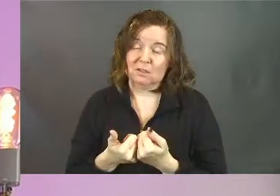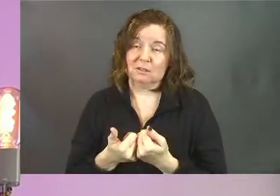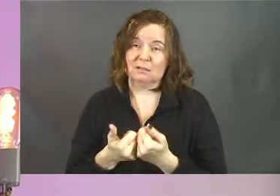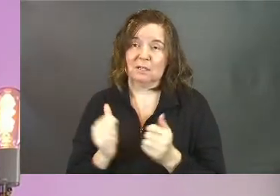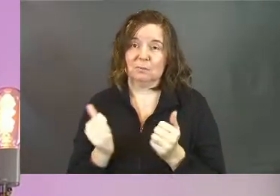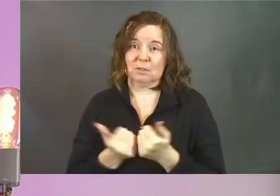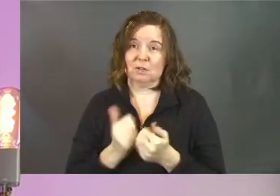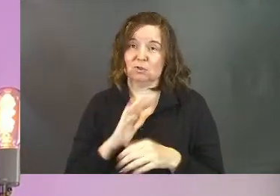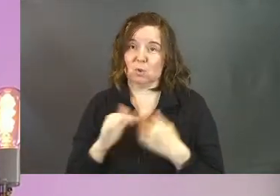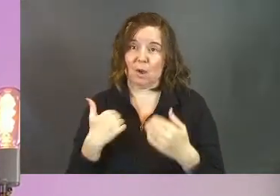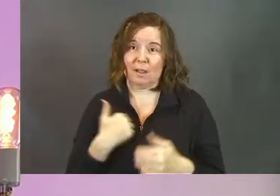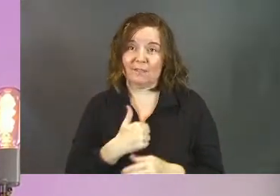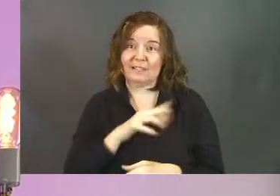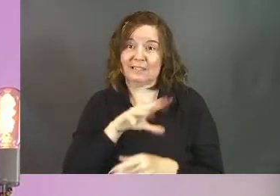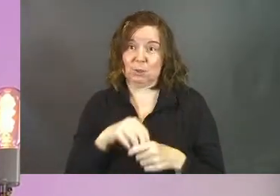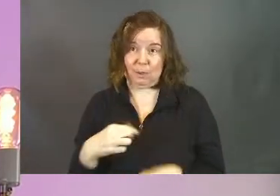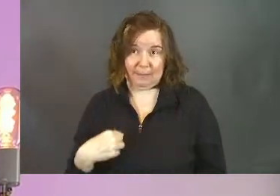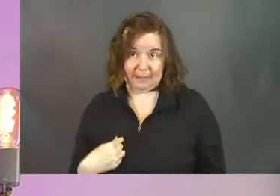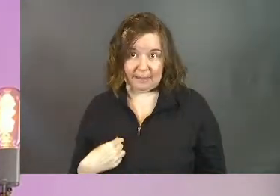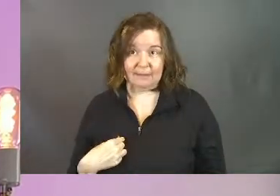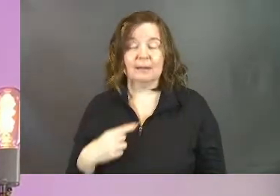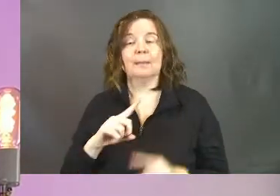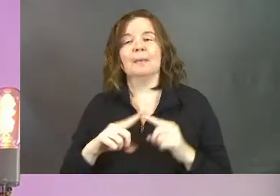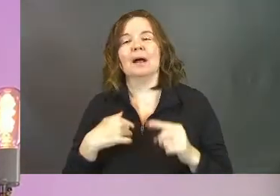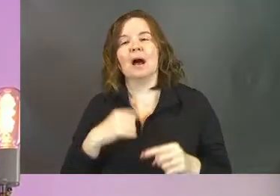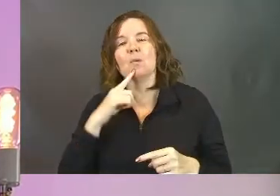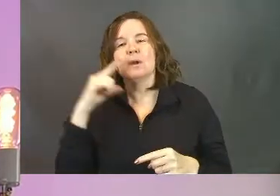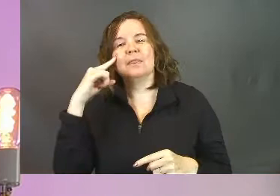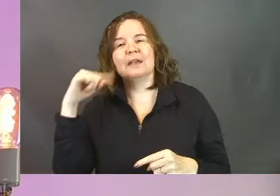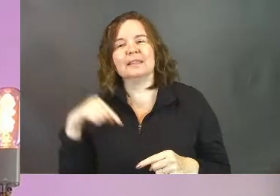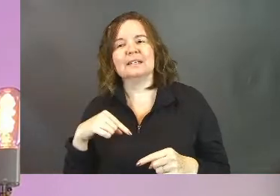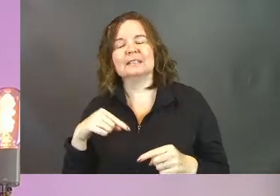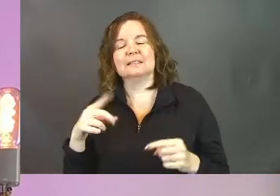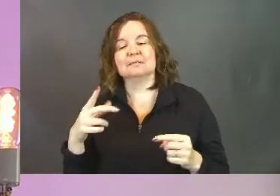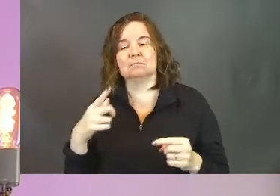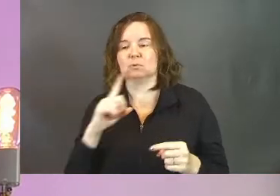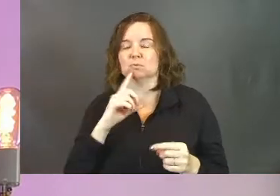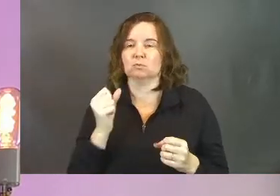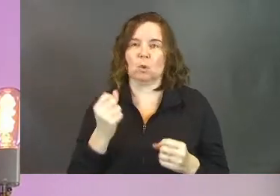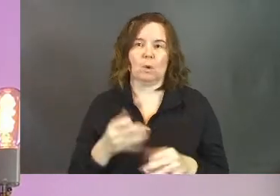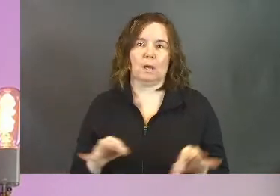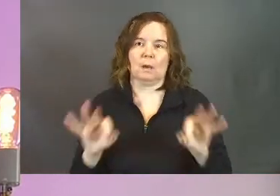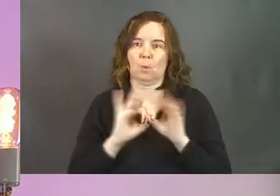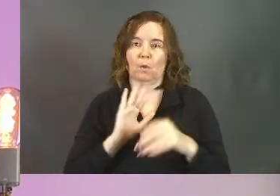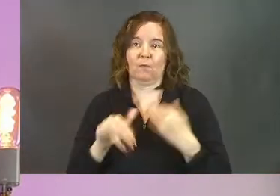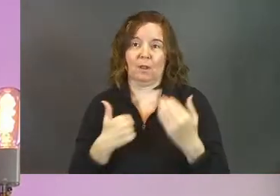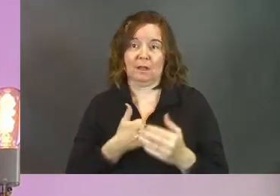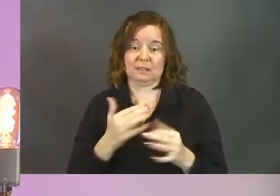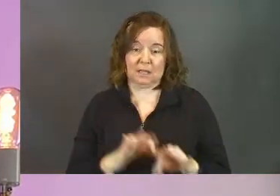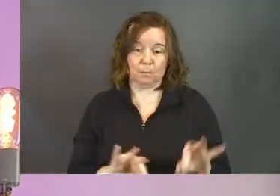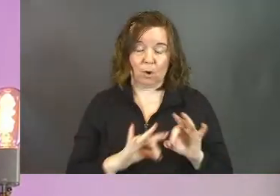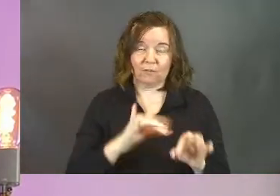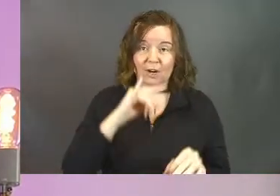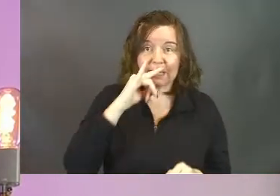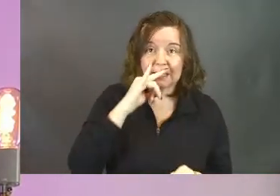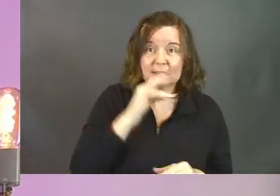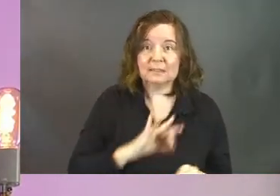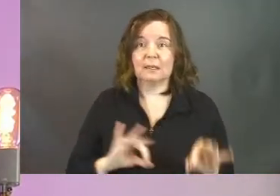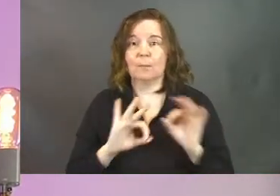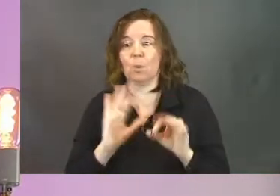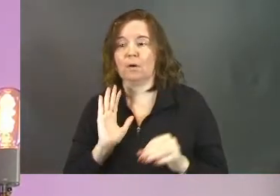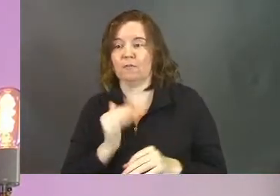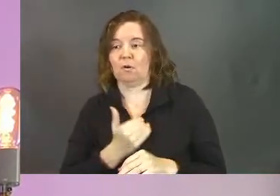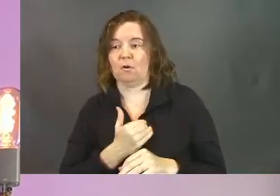going to be challenging to all of us, including me. But I really think this is a series that is so important for all of us. It's important for our kids. It's important